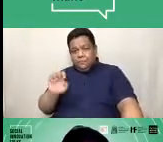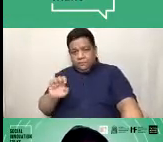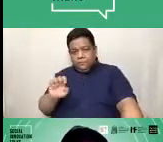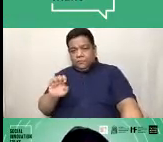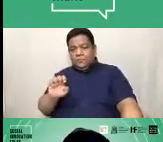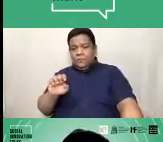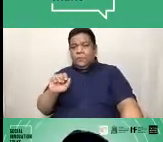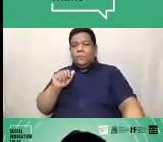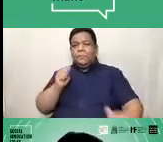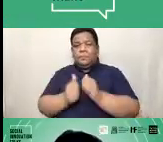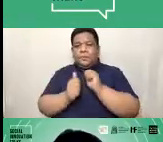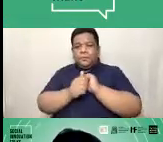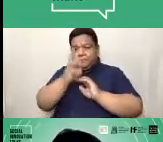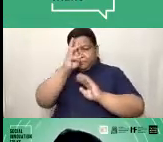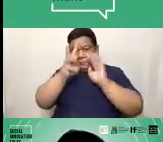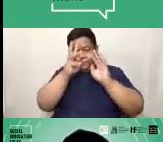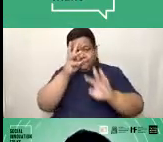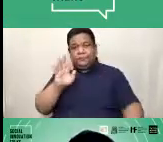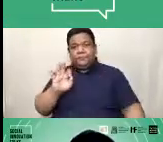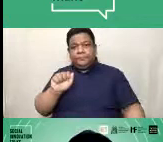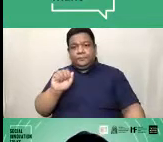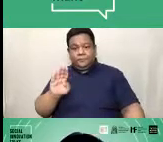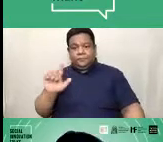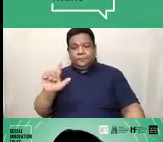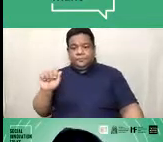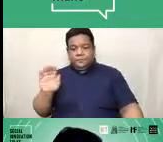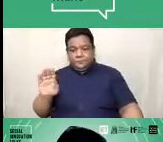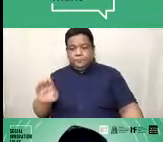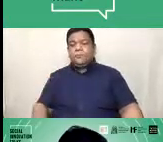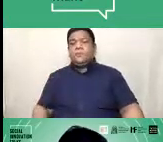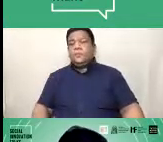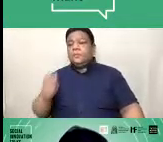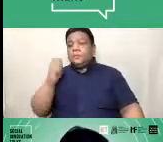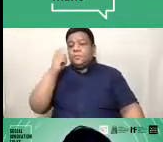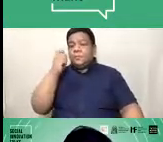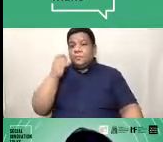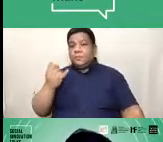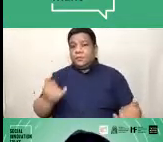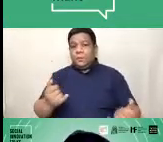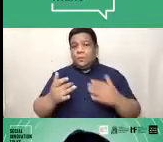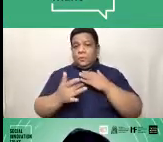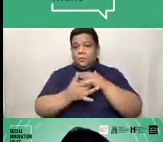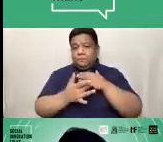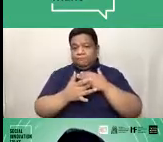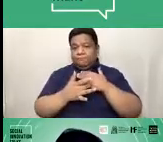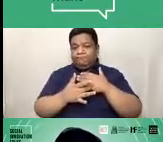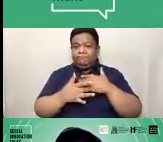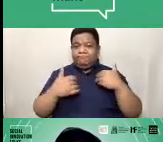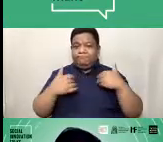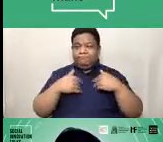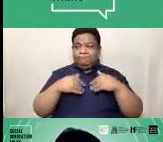environment. And the gist of this is that because digital technology is so accessible, and